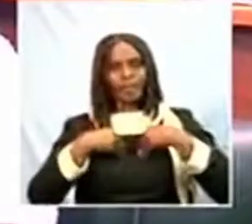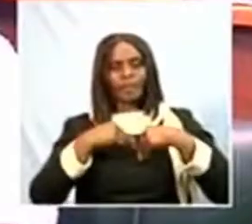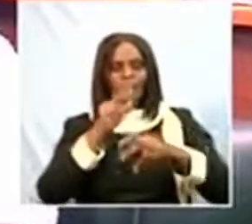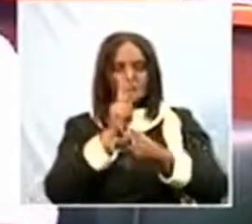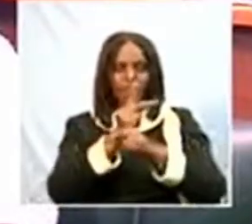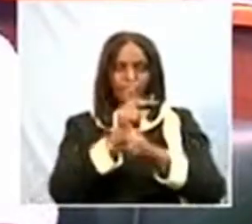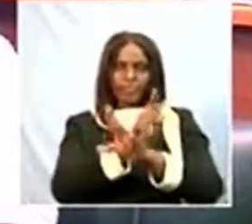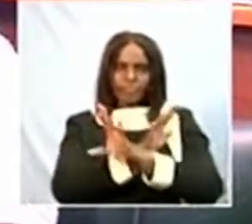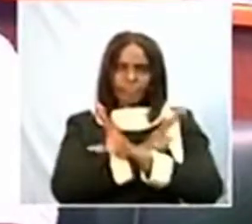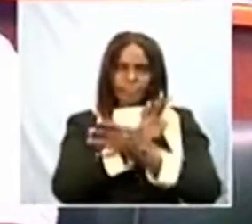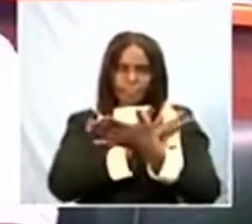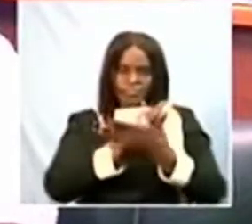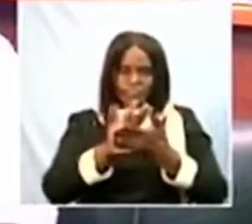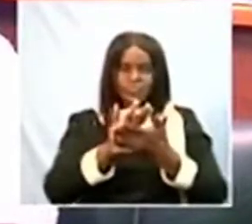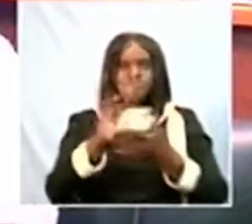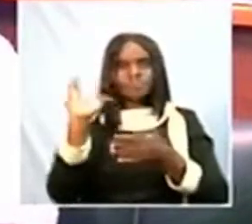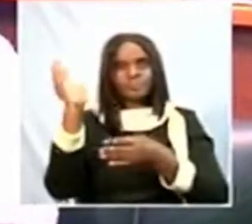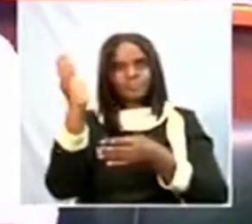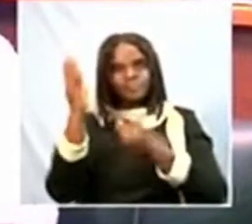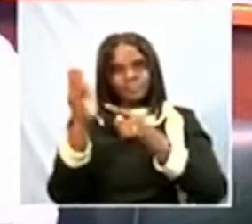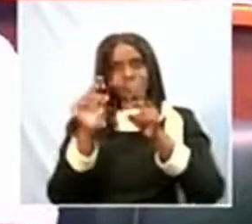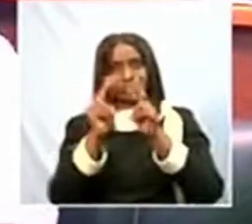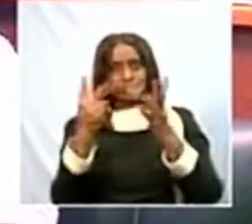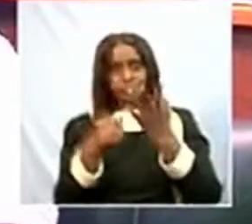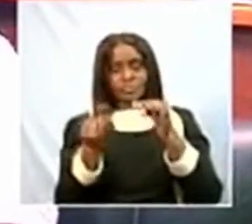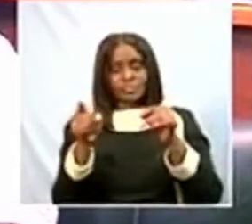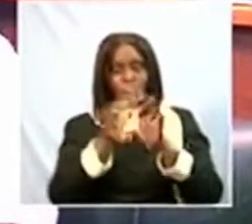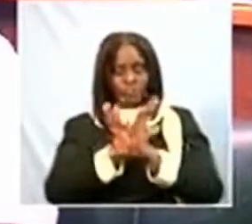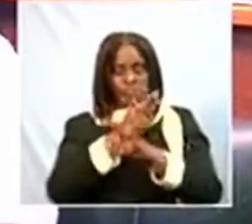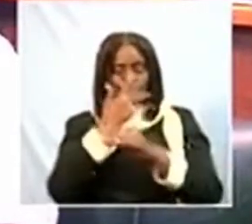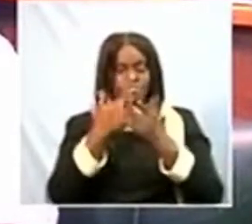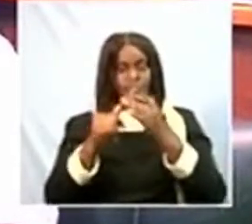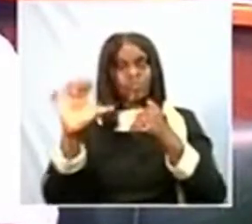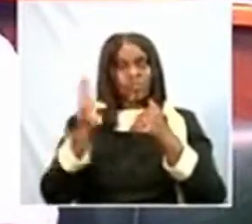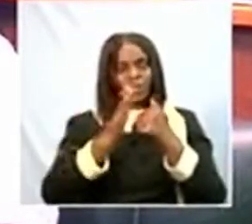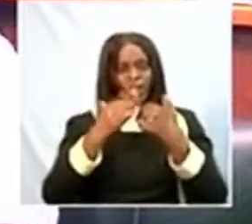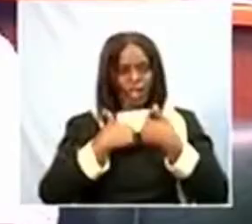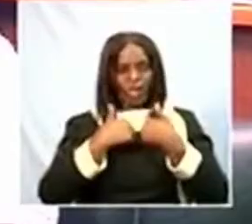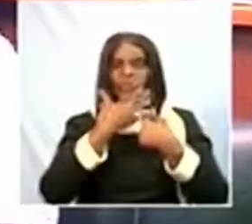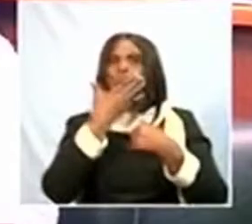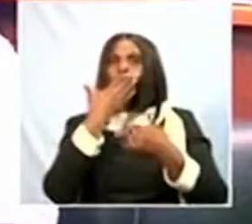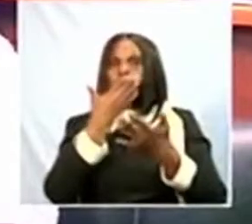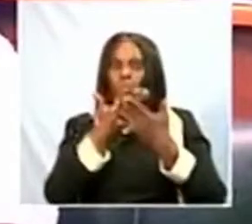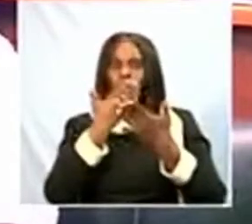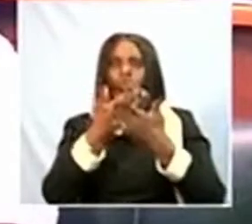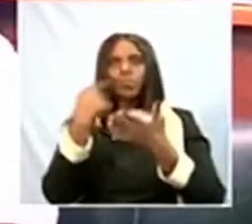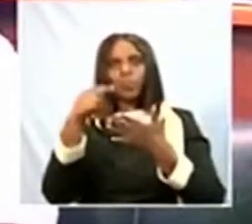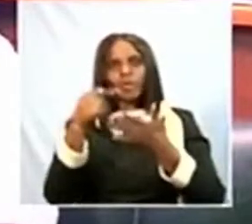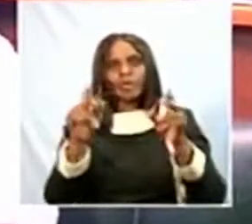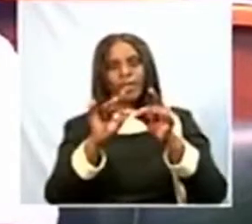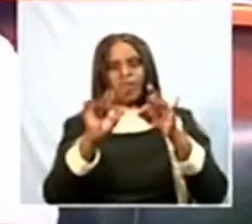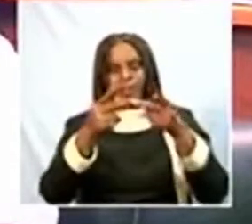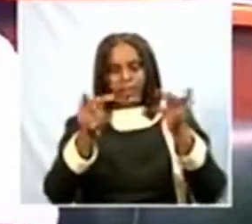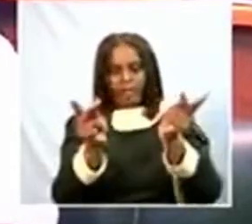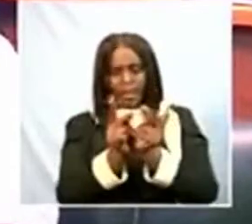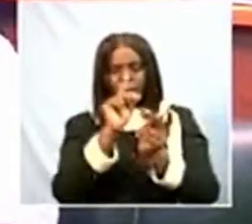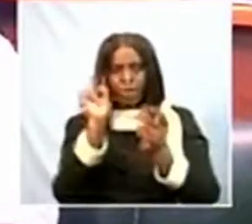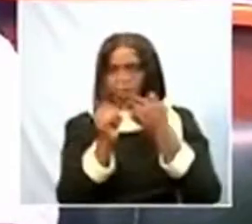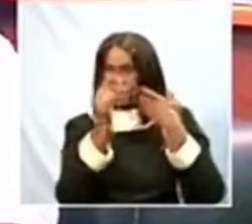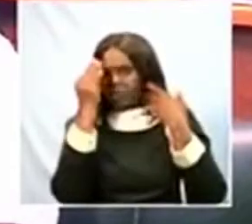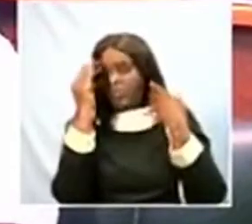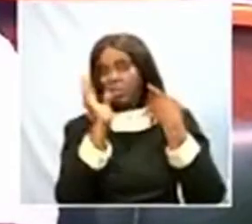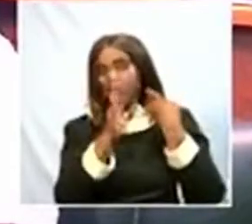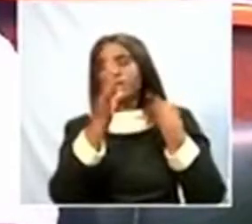Zambia Clean campaign, Madam Speaker, so that Zambia should go back to having the green vegetation that it has always been known